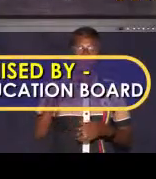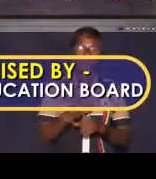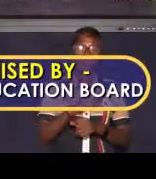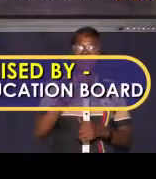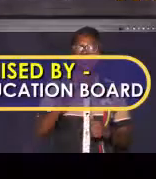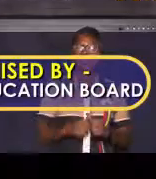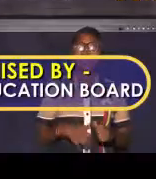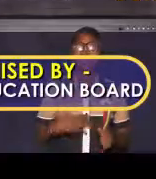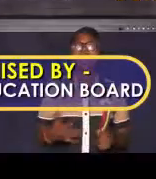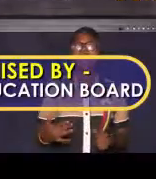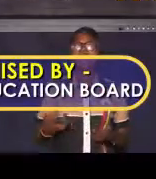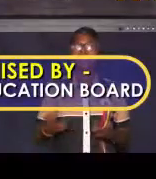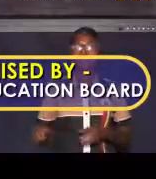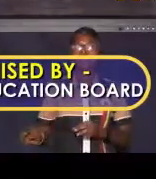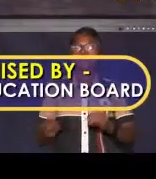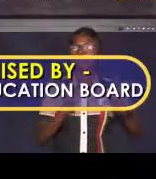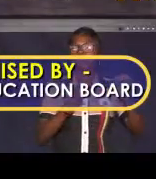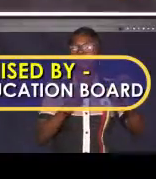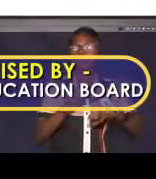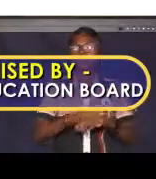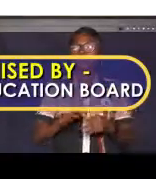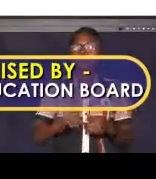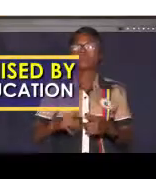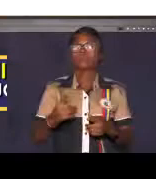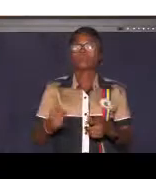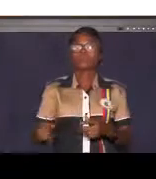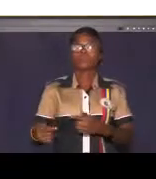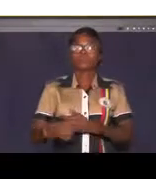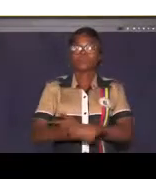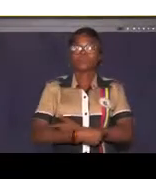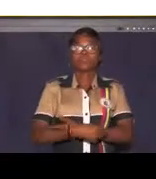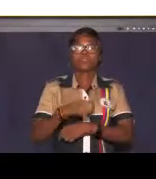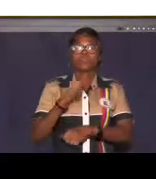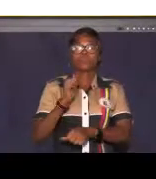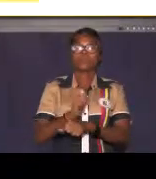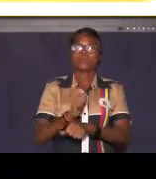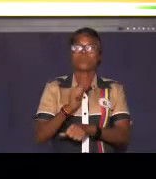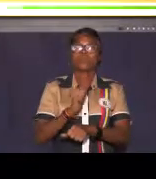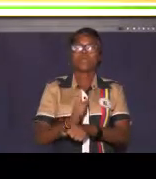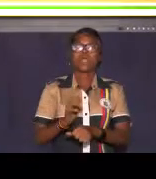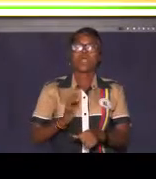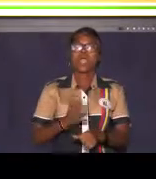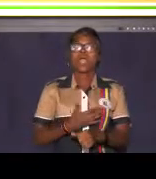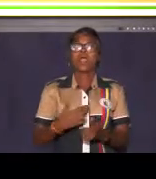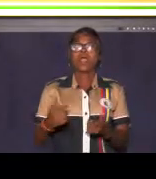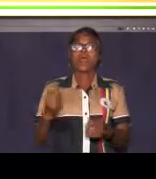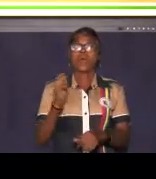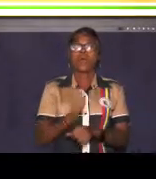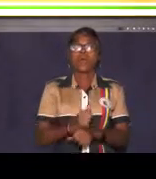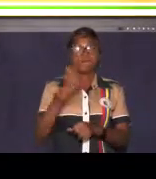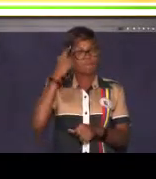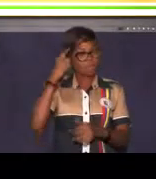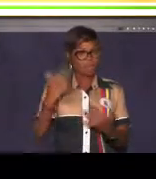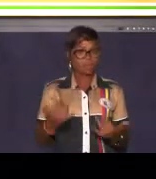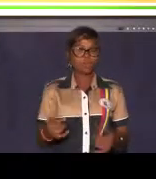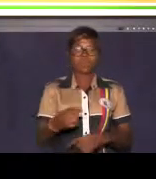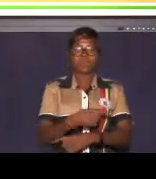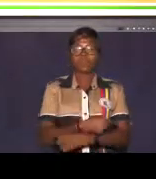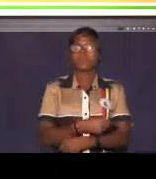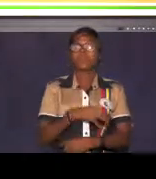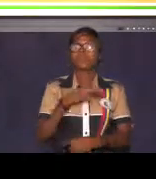get everything. Let's move on to today's work. Our work for today will